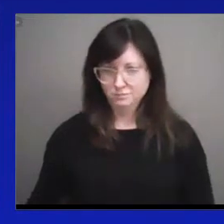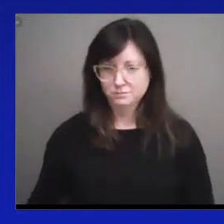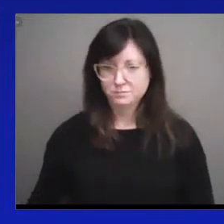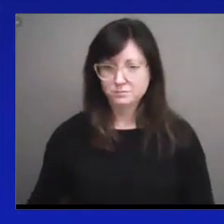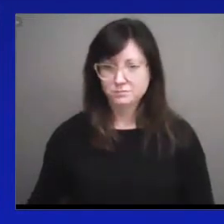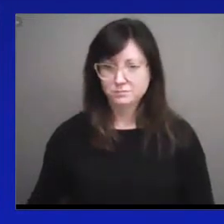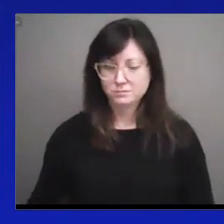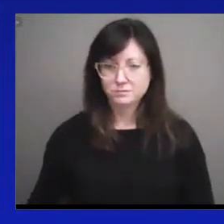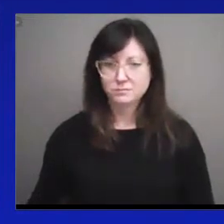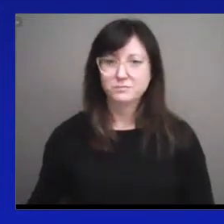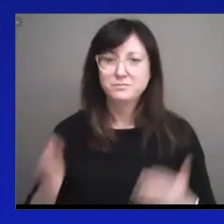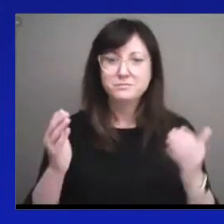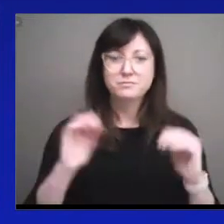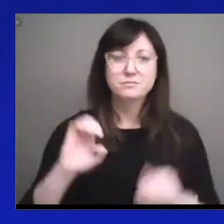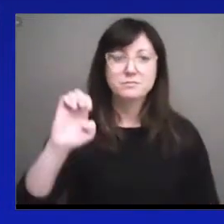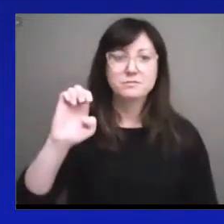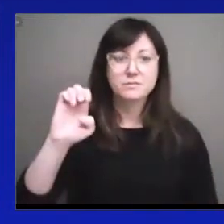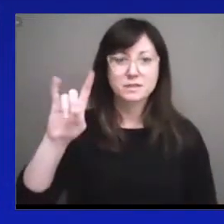Citizen.